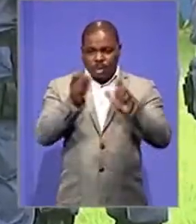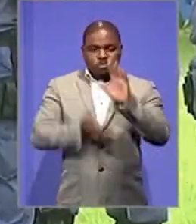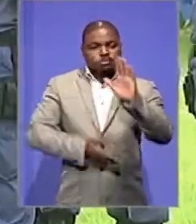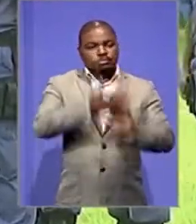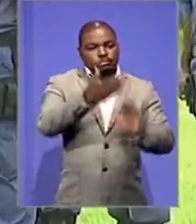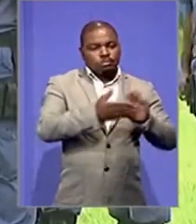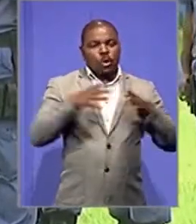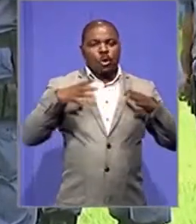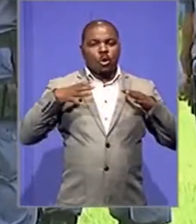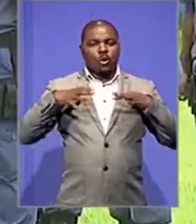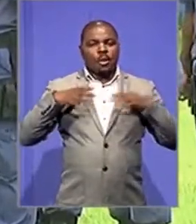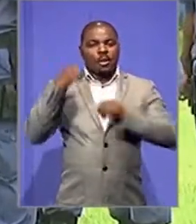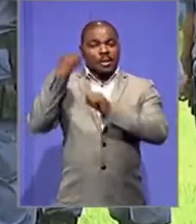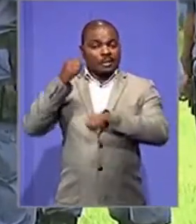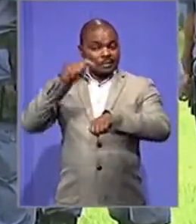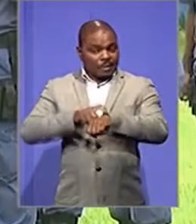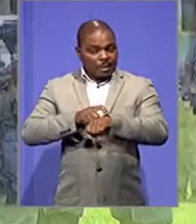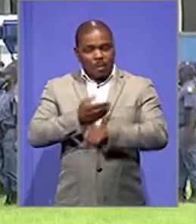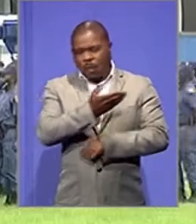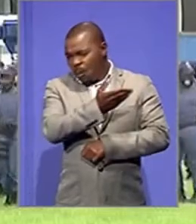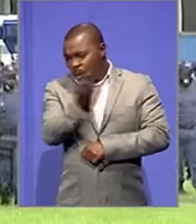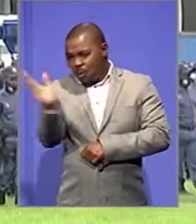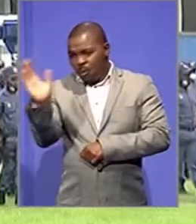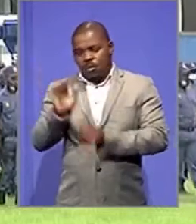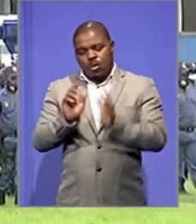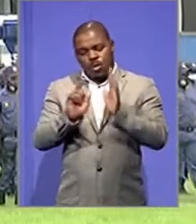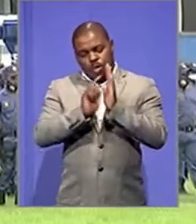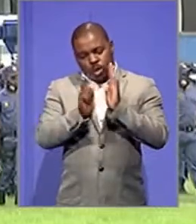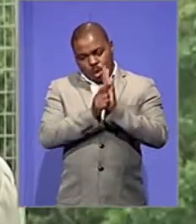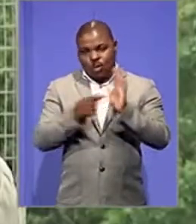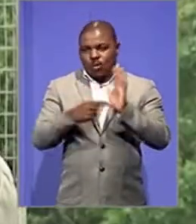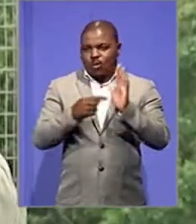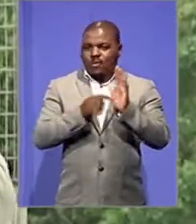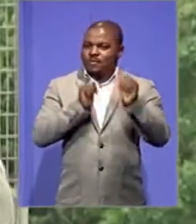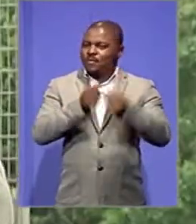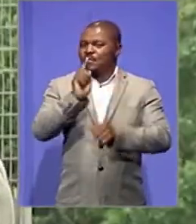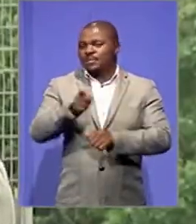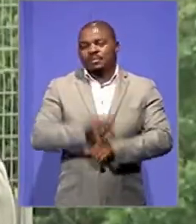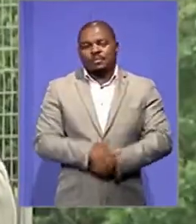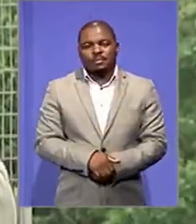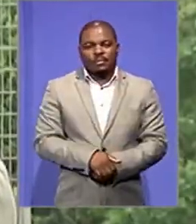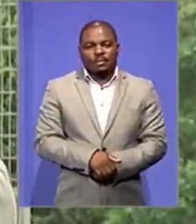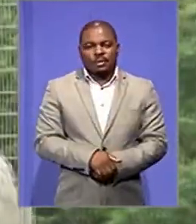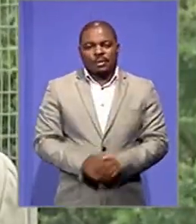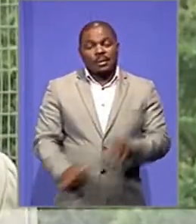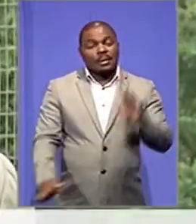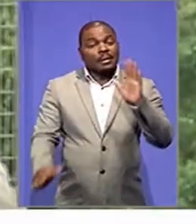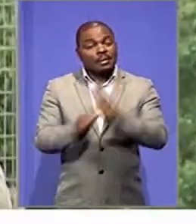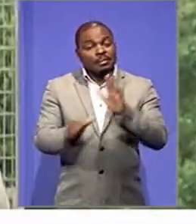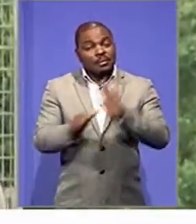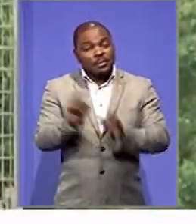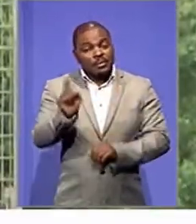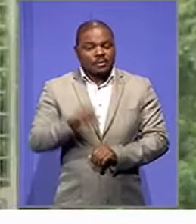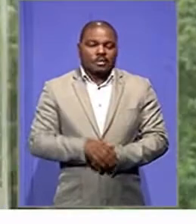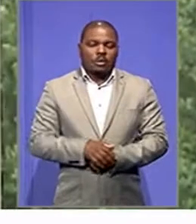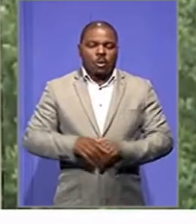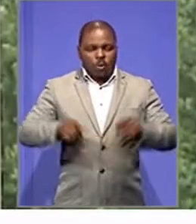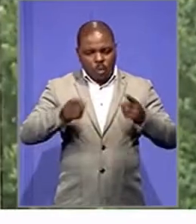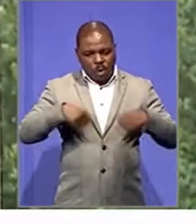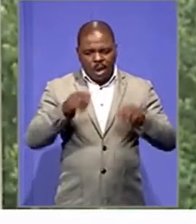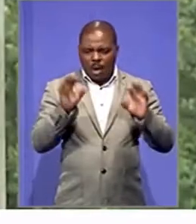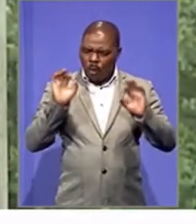tsa Keresemese ba ikobela melao ya COVID-19. It's important that we still observe all